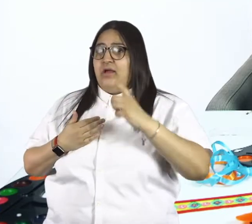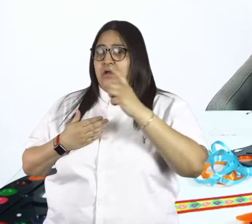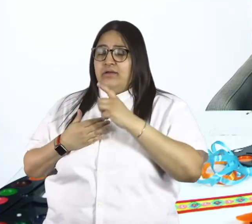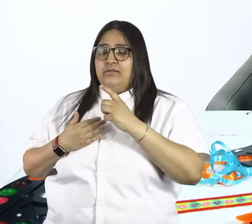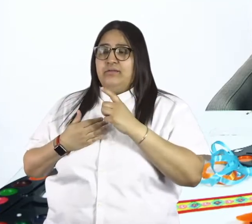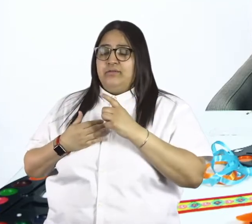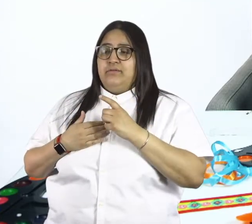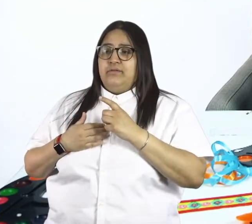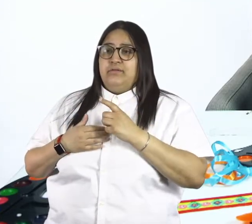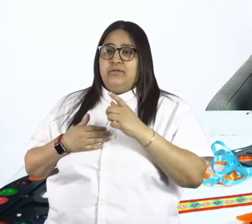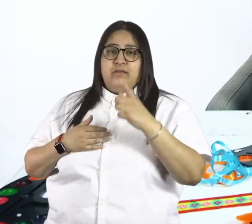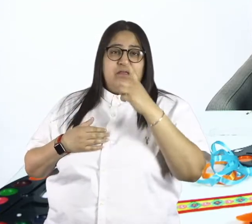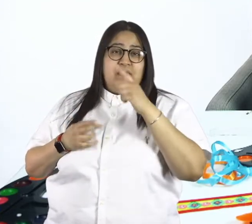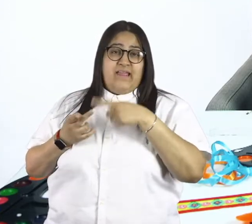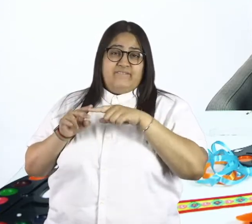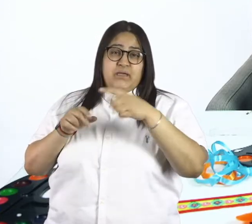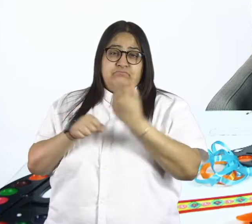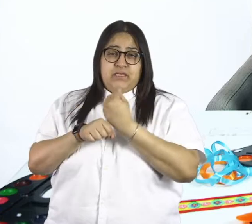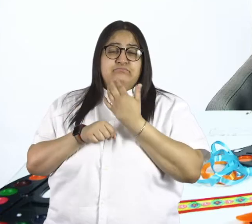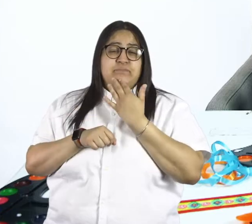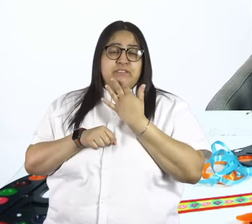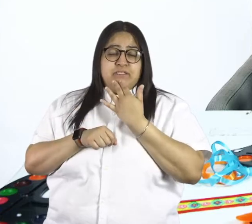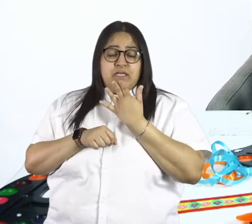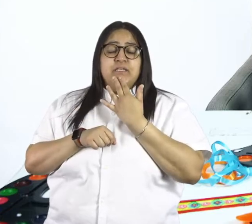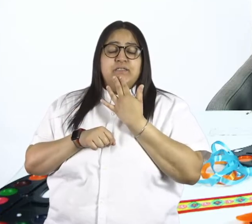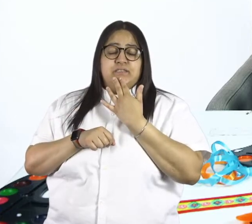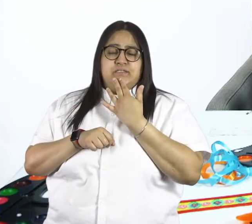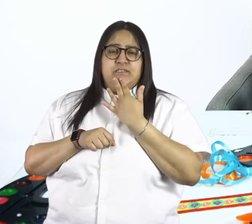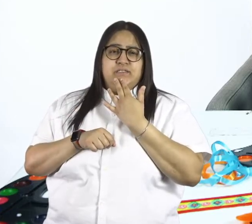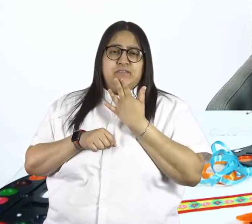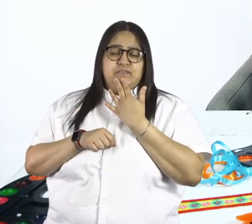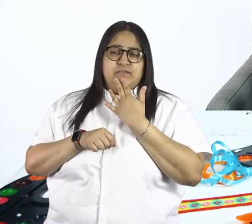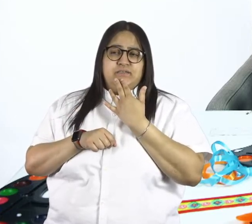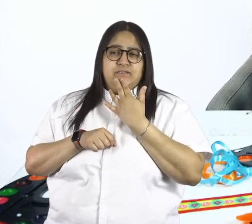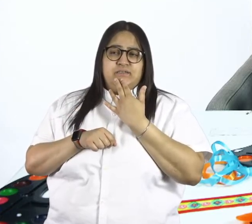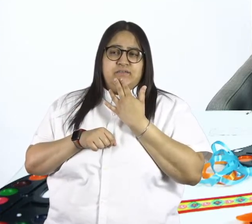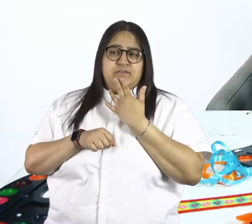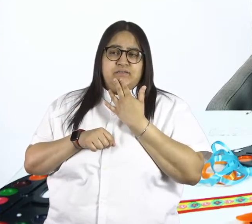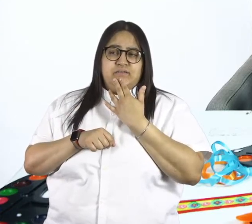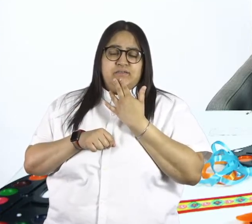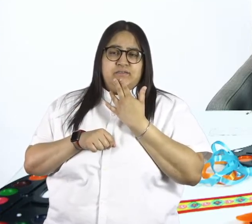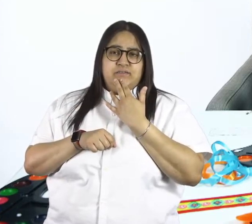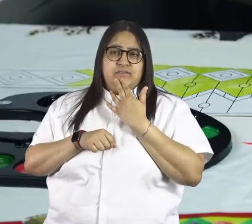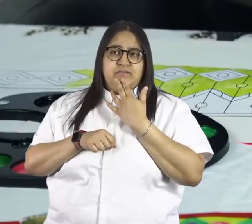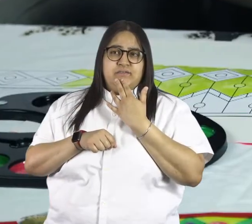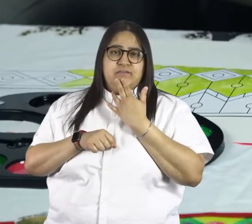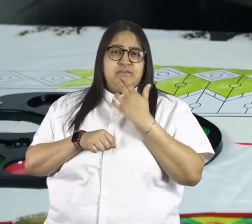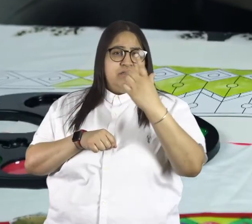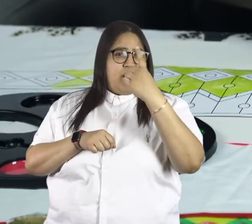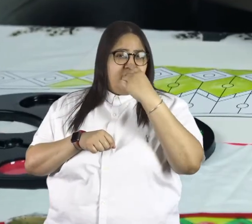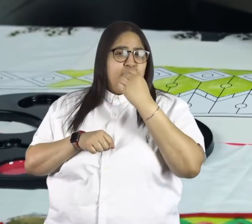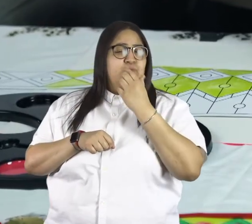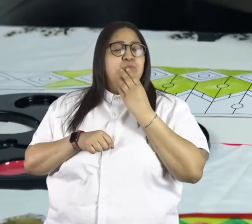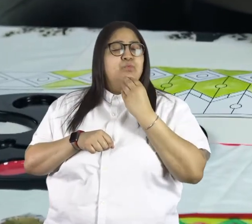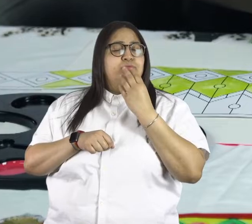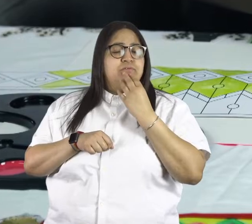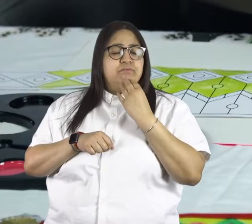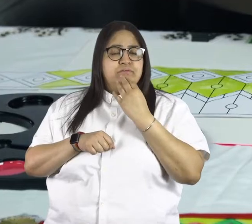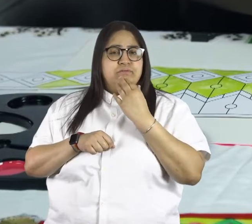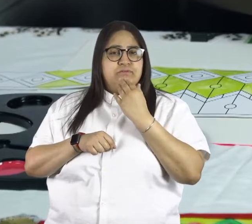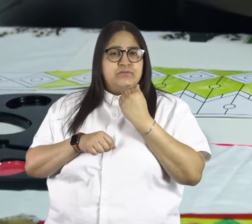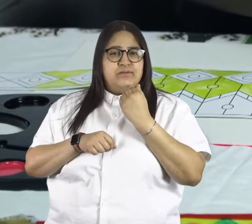if you do make a mistake and like you smudge over the line, then you choose to use a lighter color to apply detail,